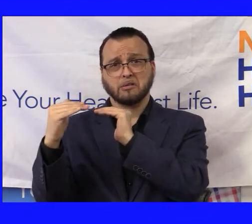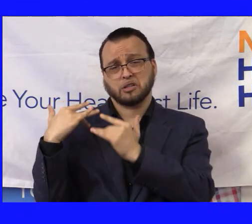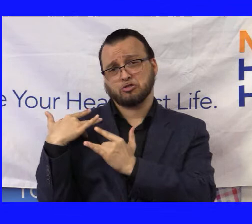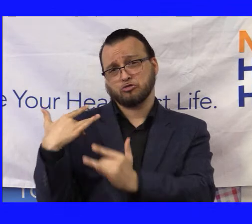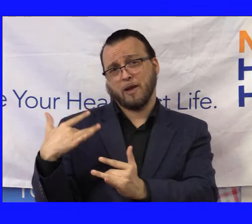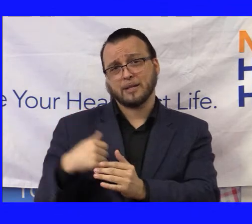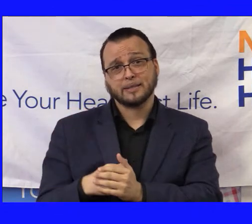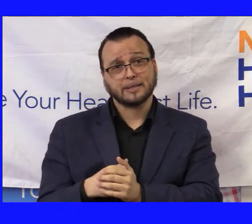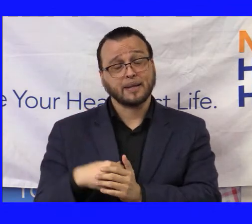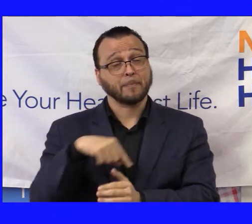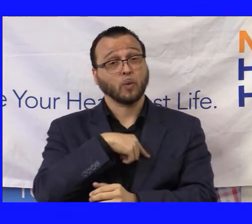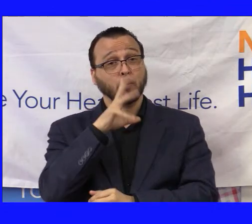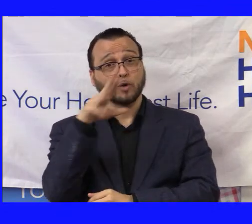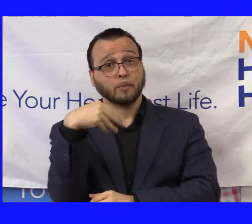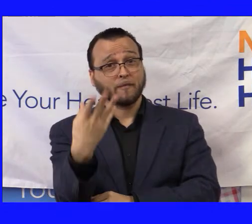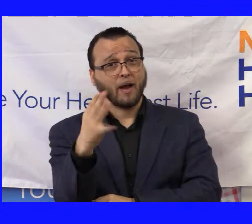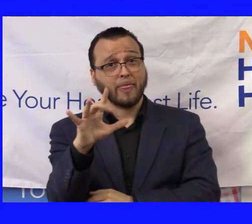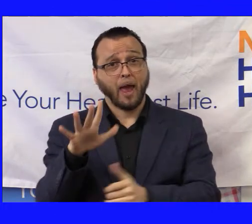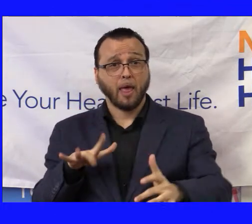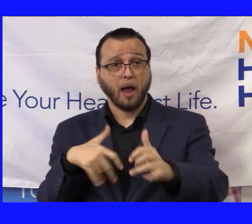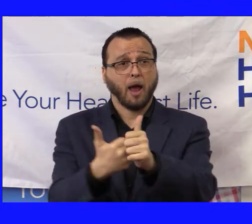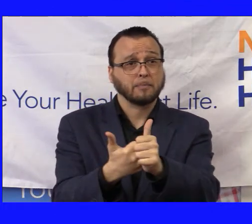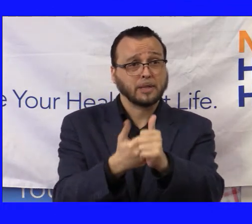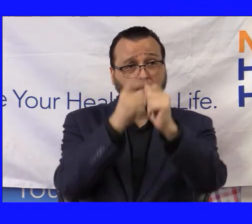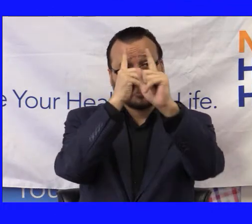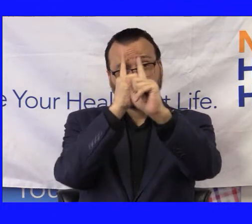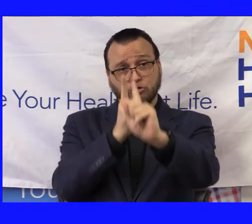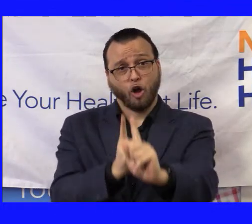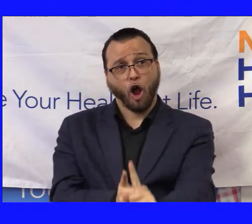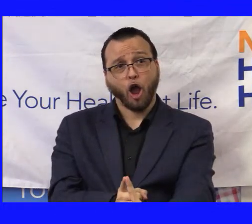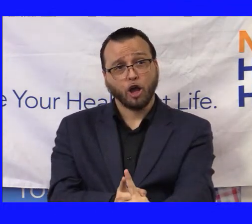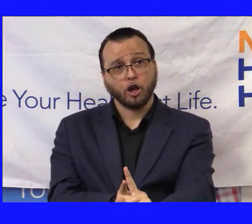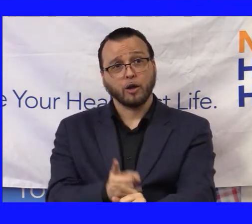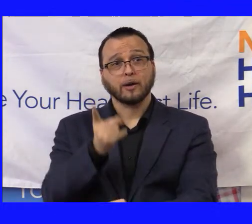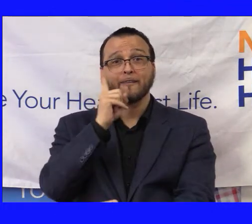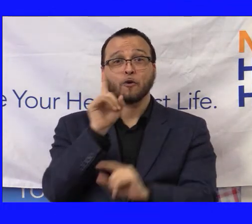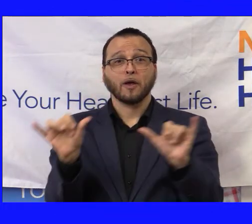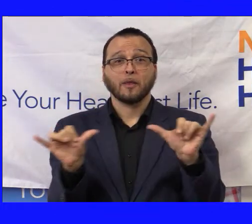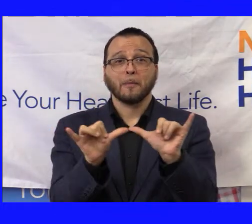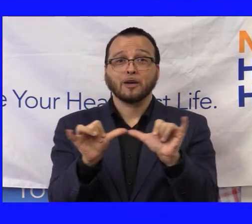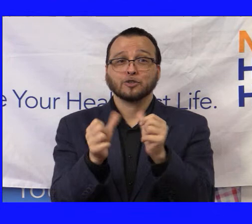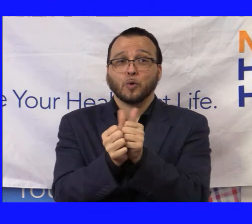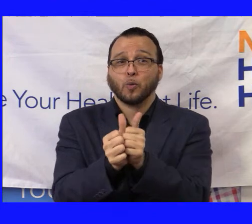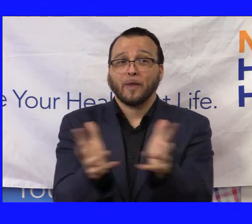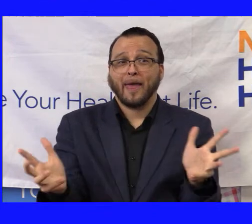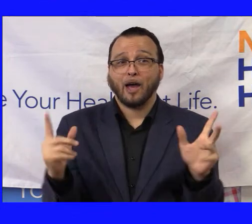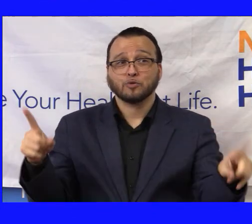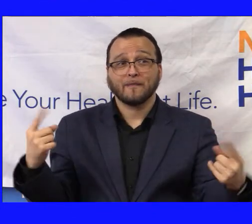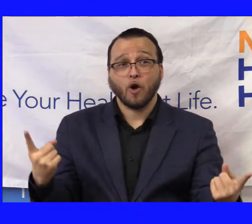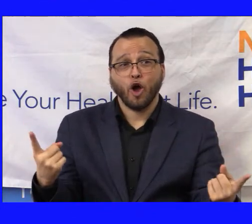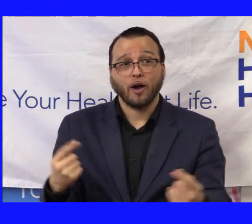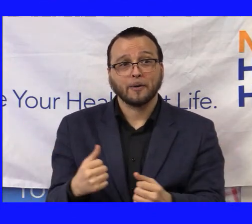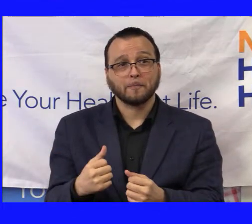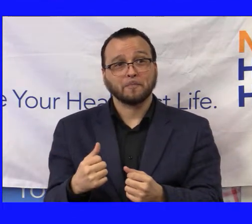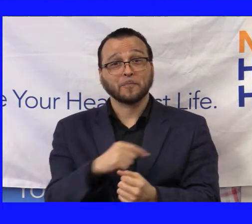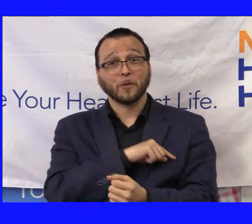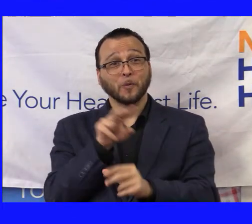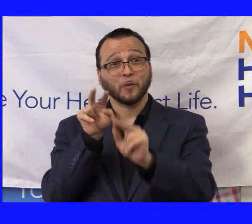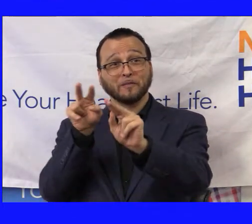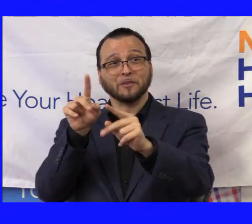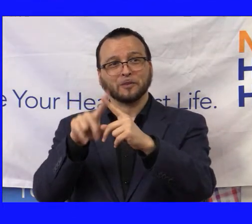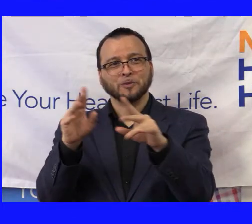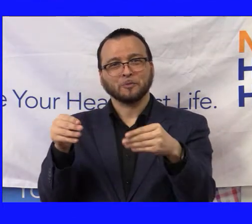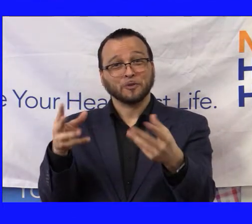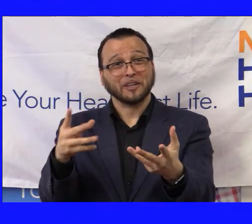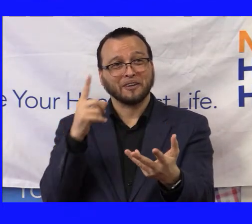trends, we will get you those updated targets for the measures without them thus far, and look forward to